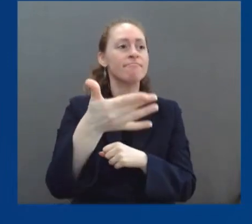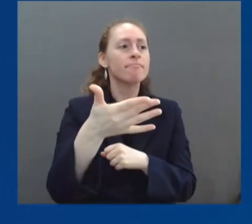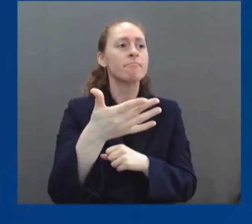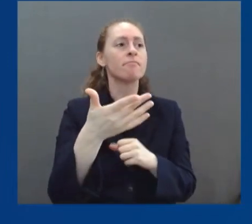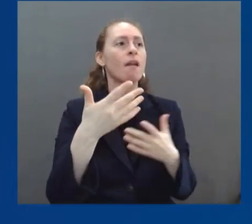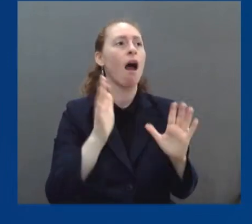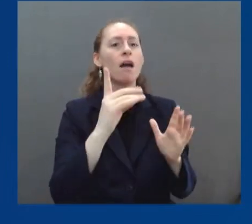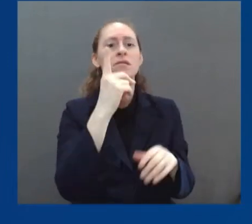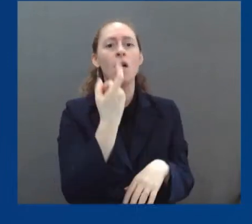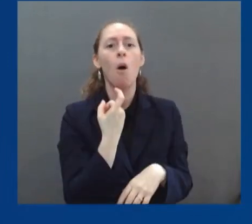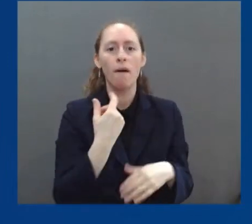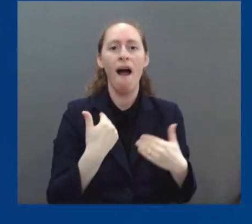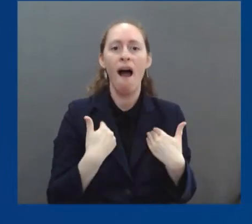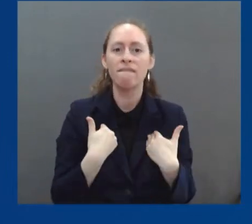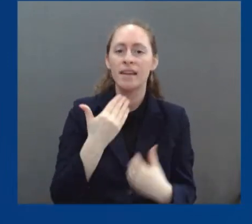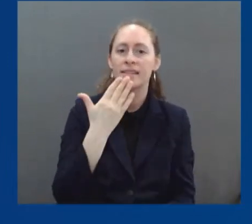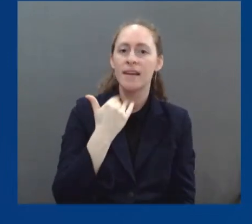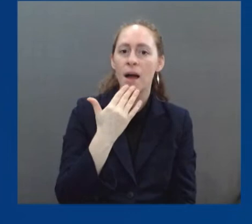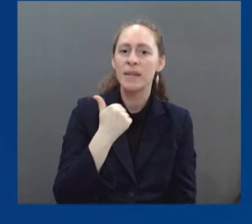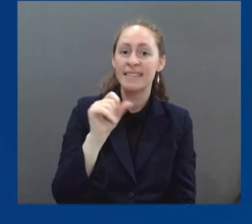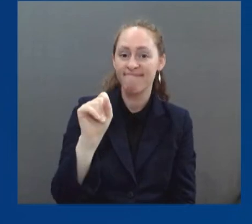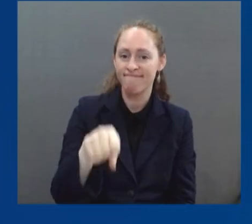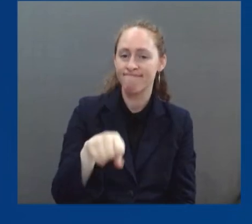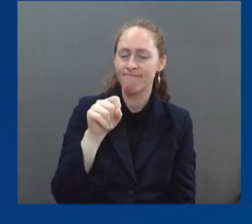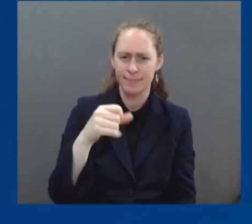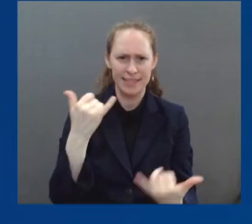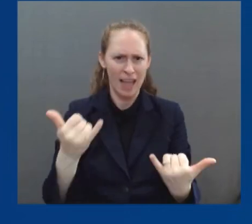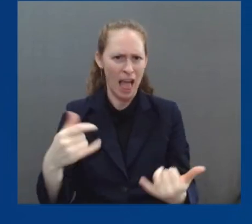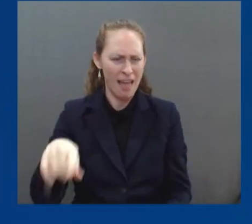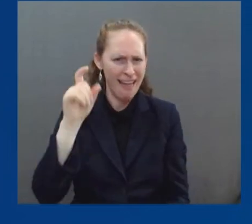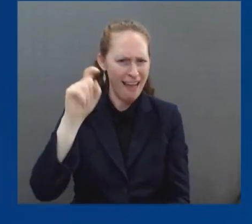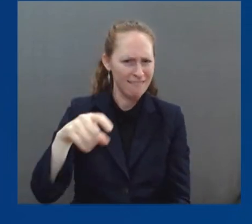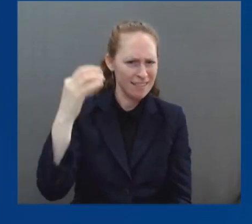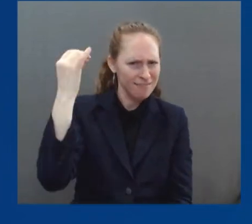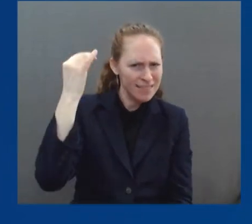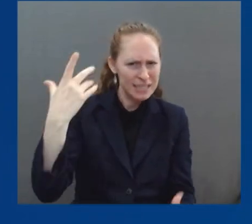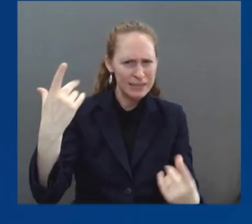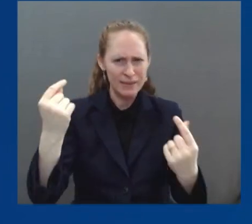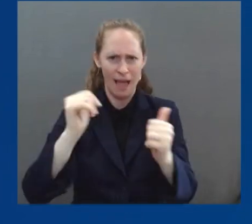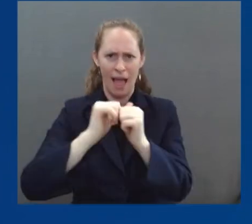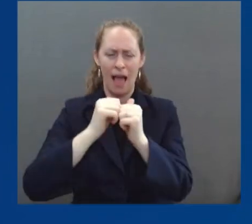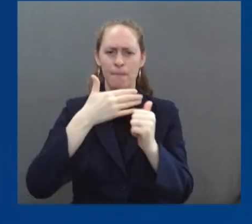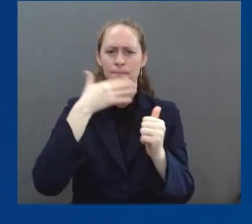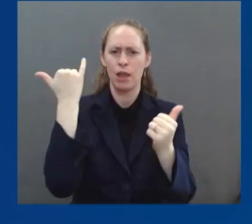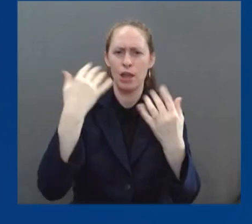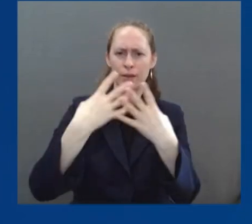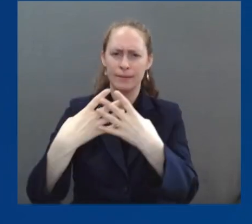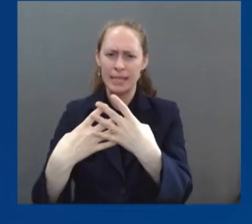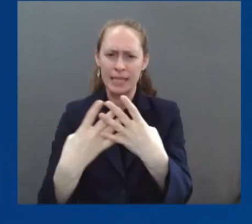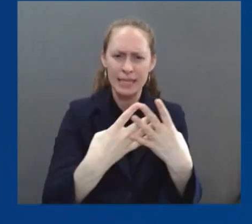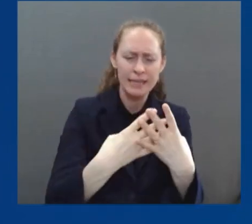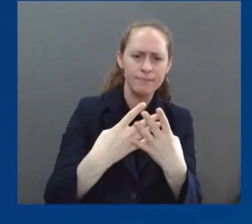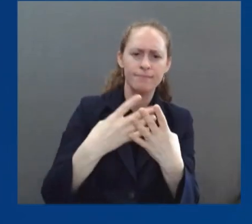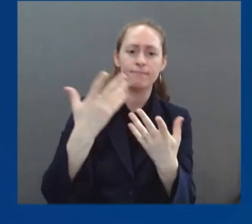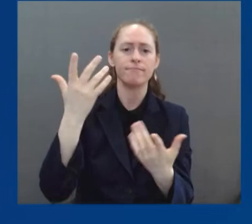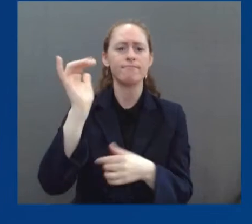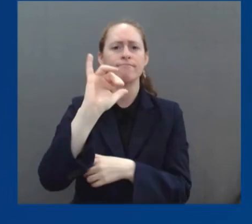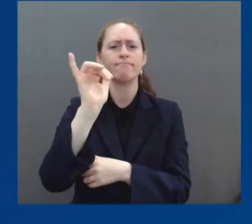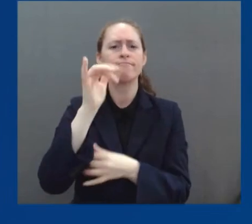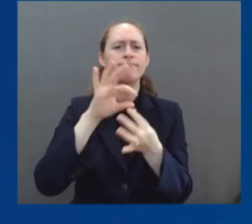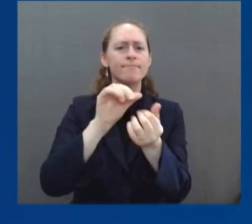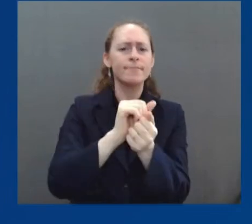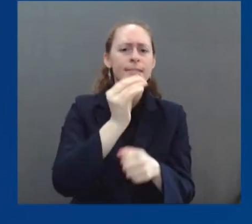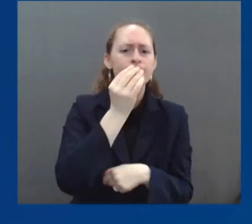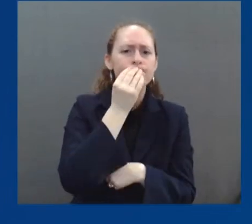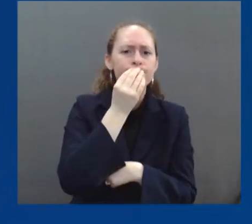screening for diabetes, but also for nutrition and diabetes care. And I think as we consider the menu of many things